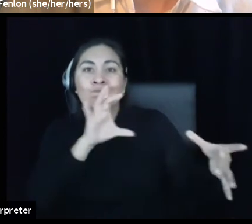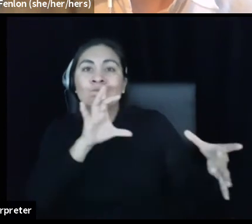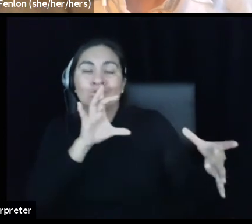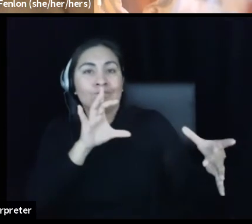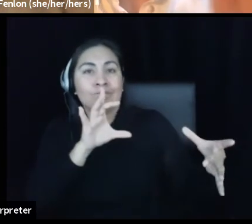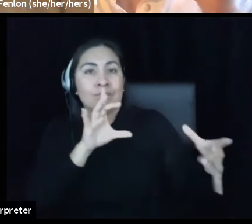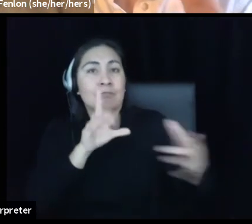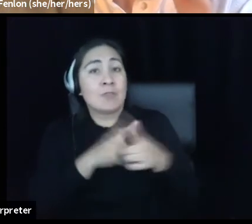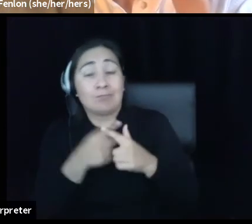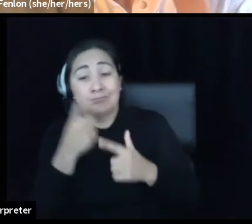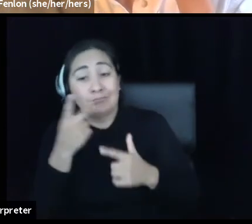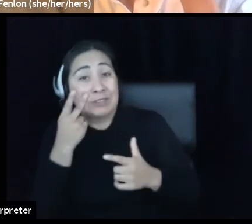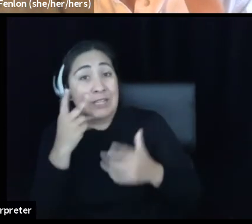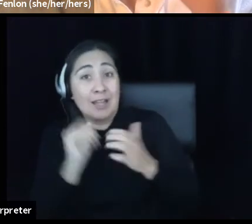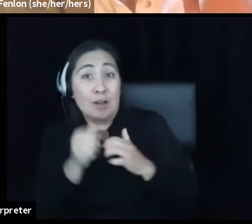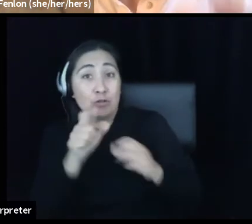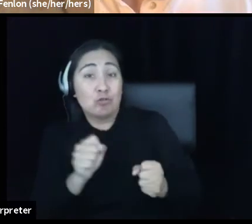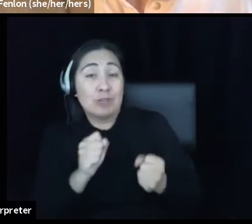2 weeks termination.